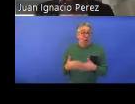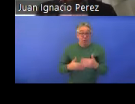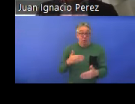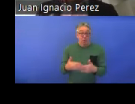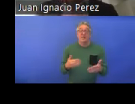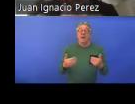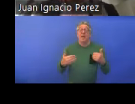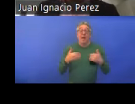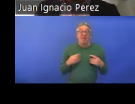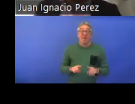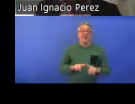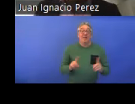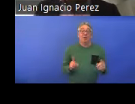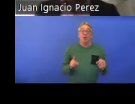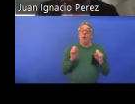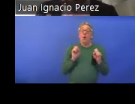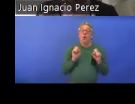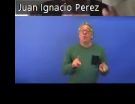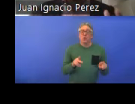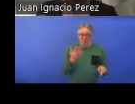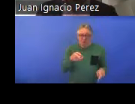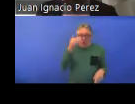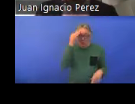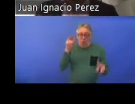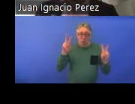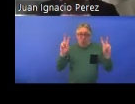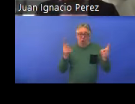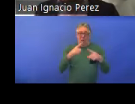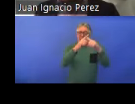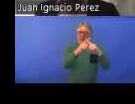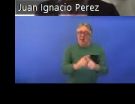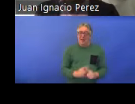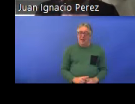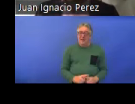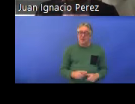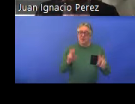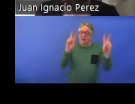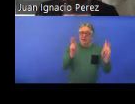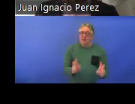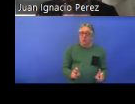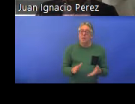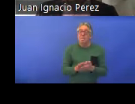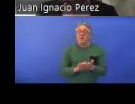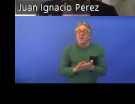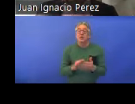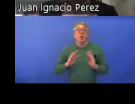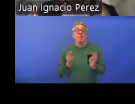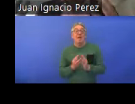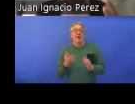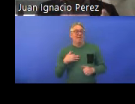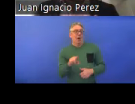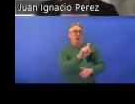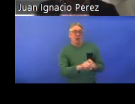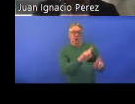heard about a list of issues in which a committee asks questions to the states. You might all have